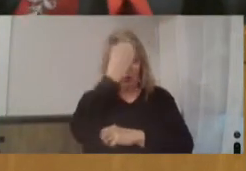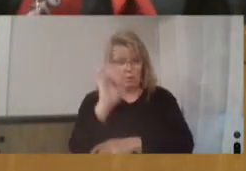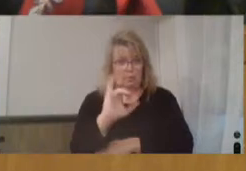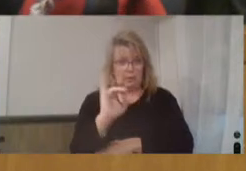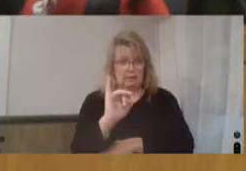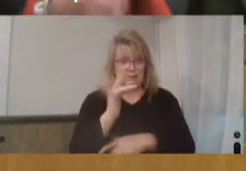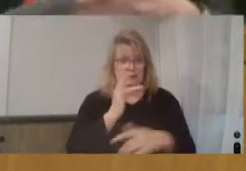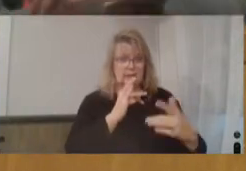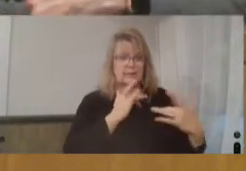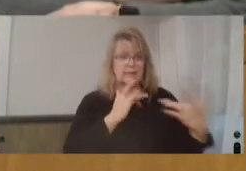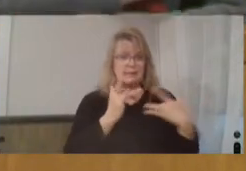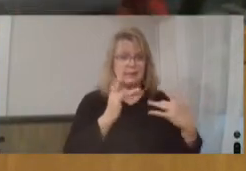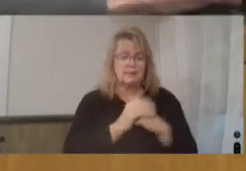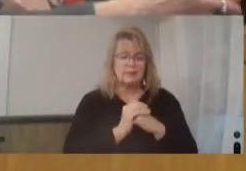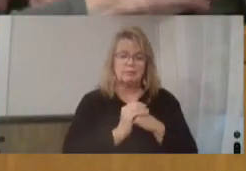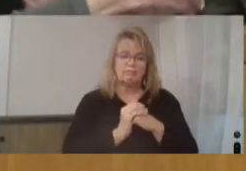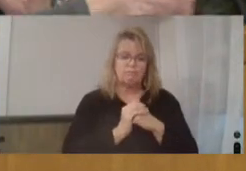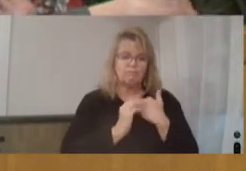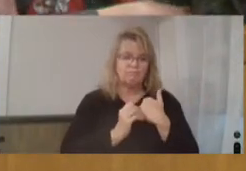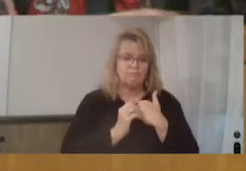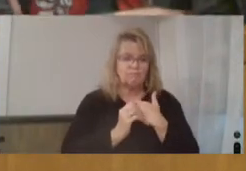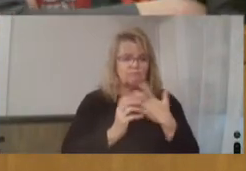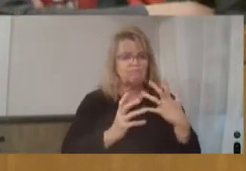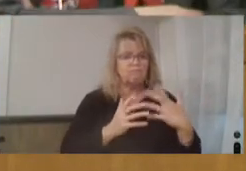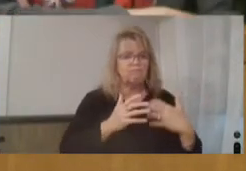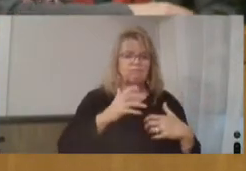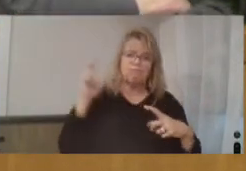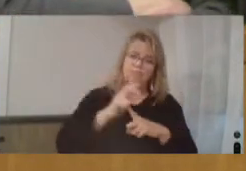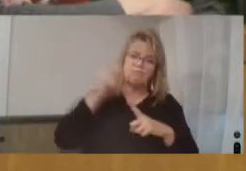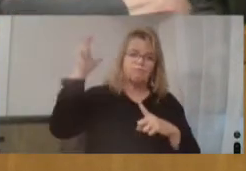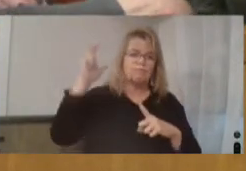the state-of-art treatment for these cats.